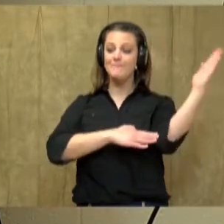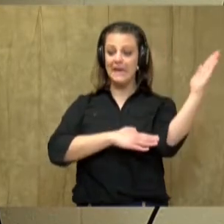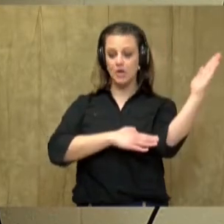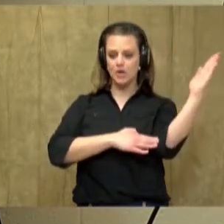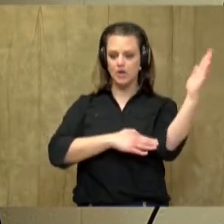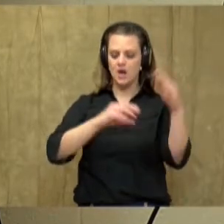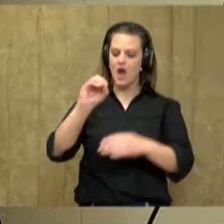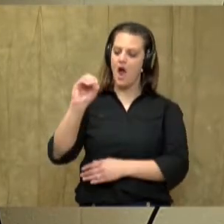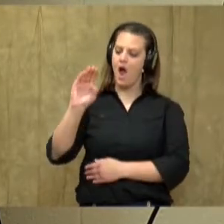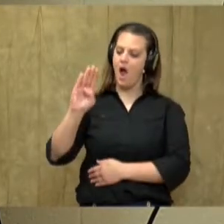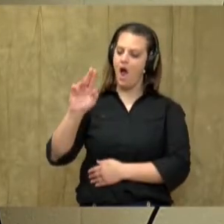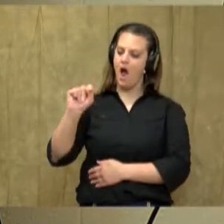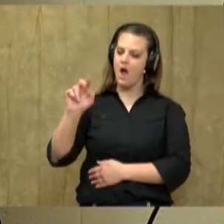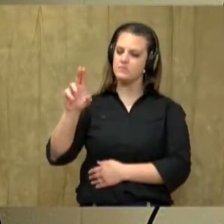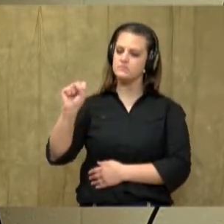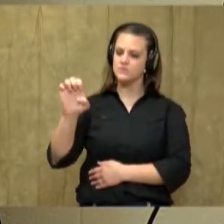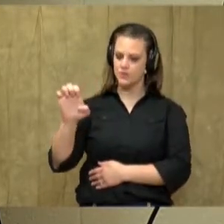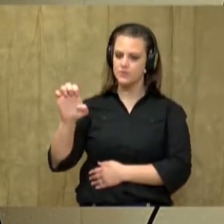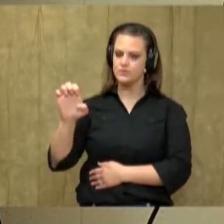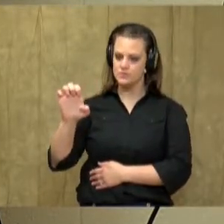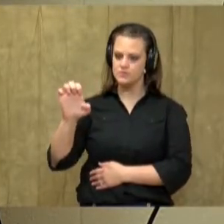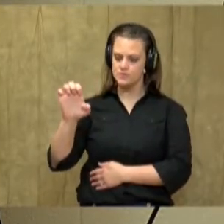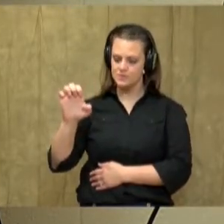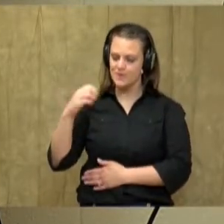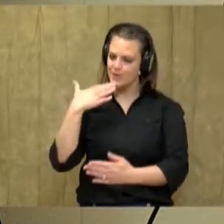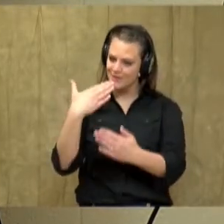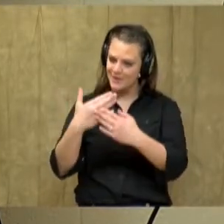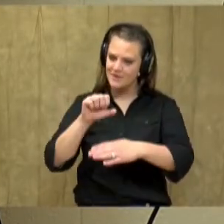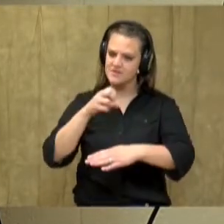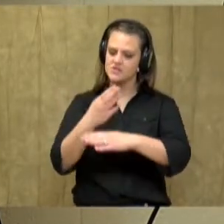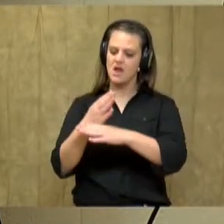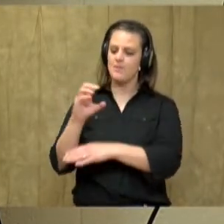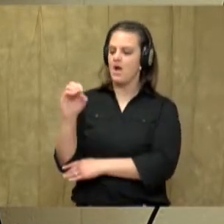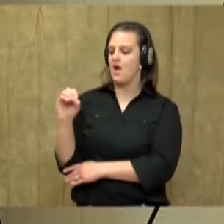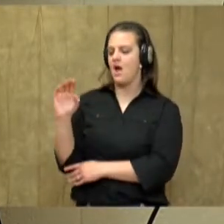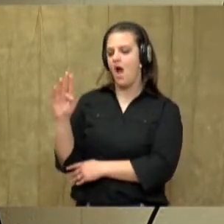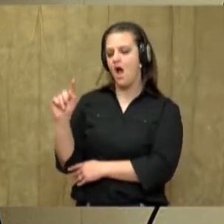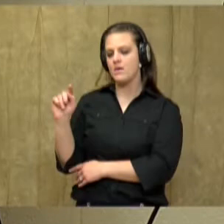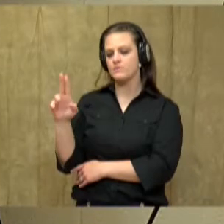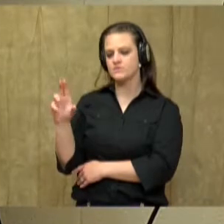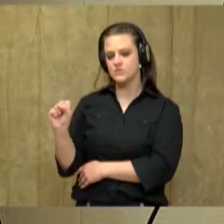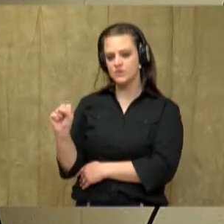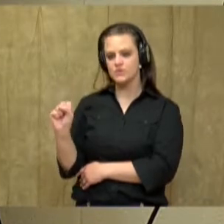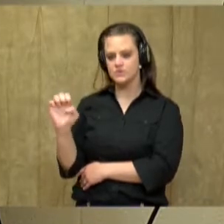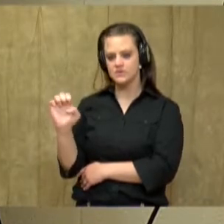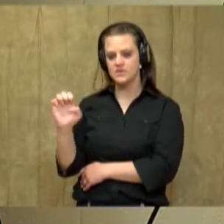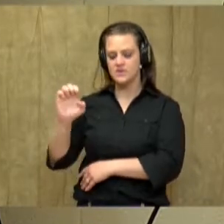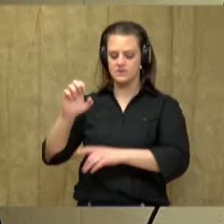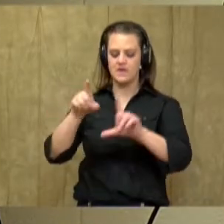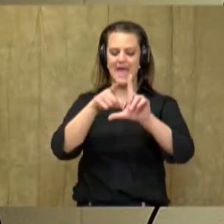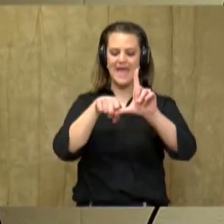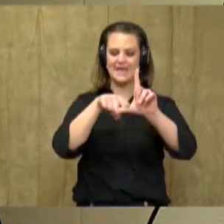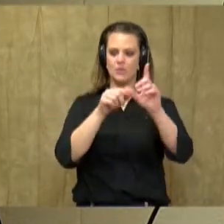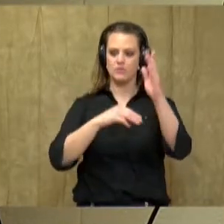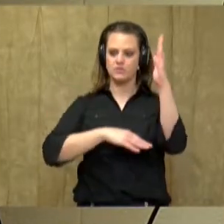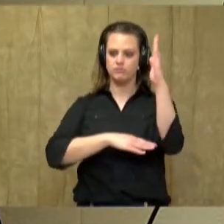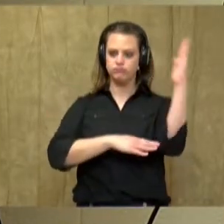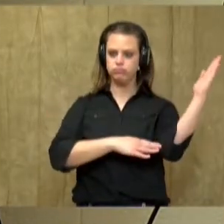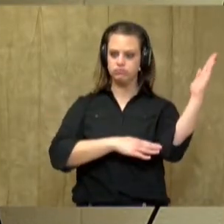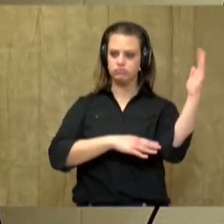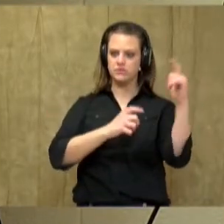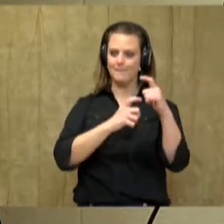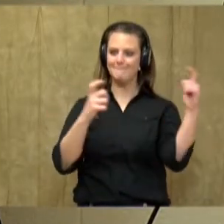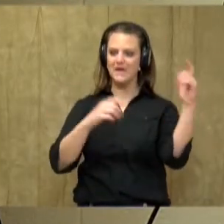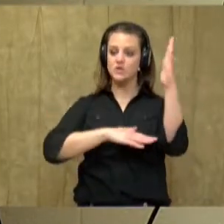Obtuse angles. Very good. Those are obtuse angles. Each angle in that octagon is obtuse.